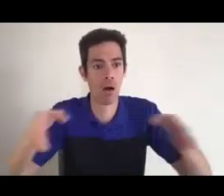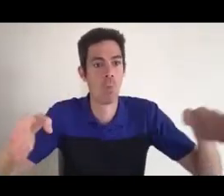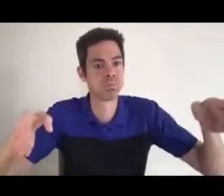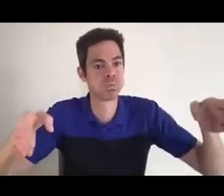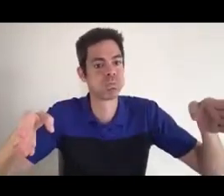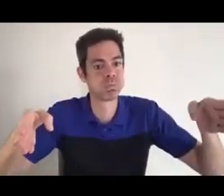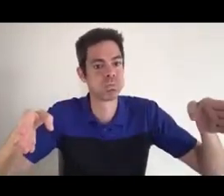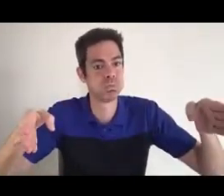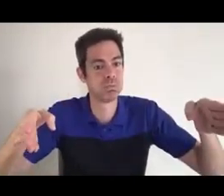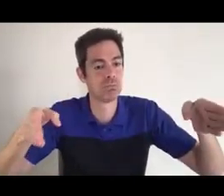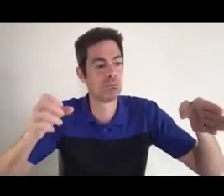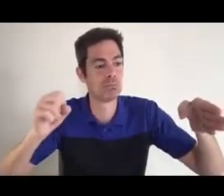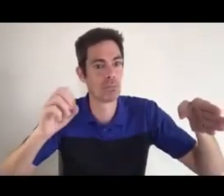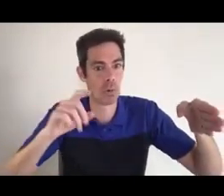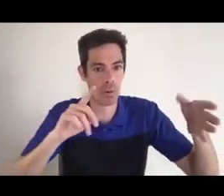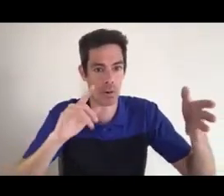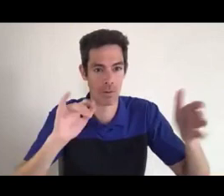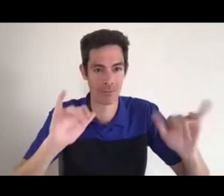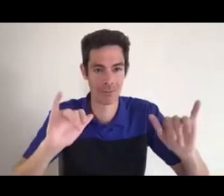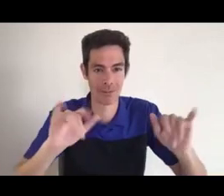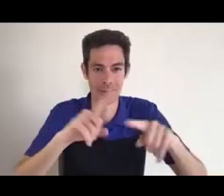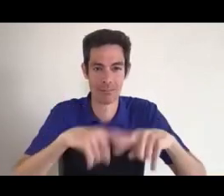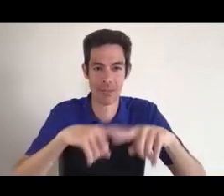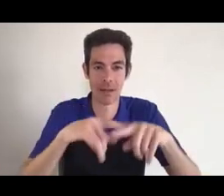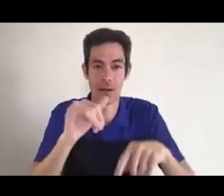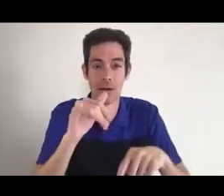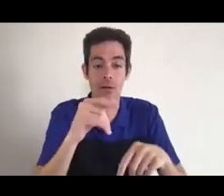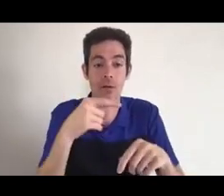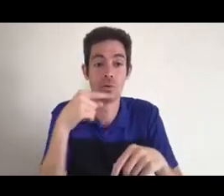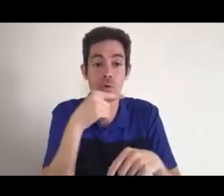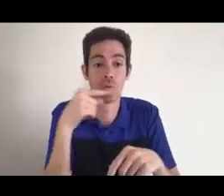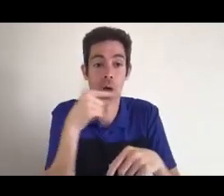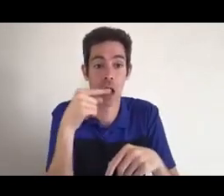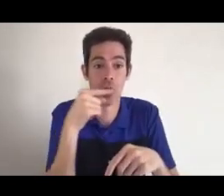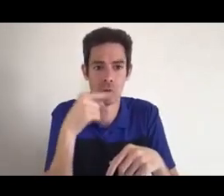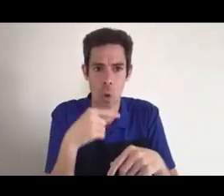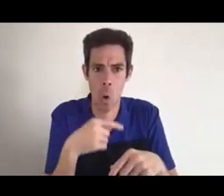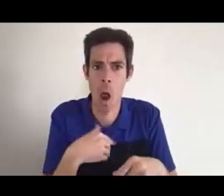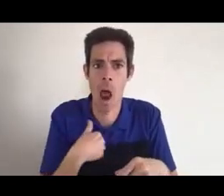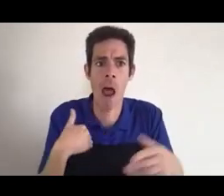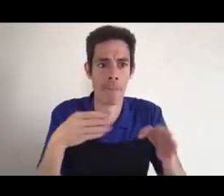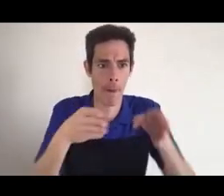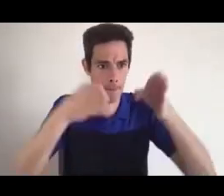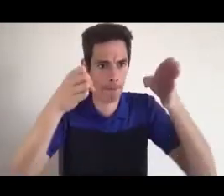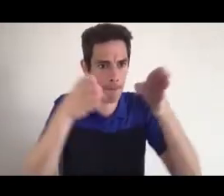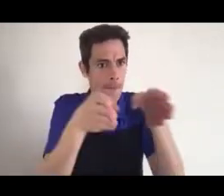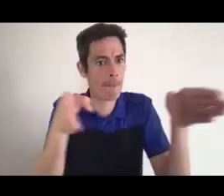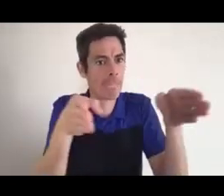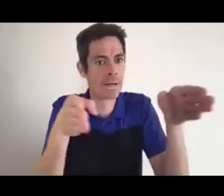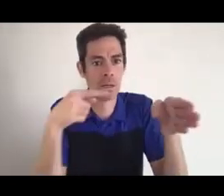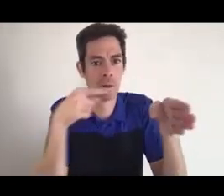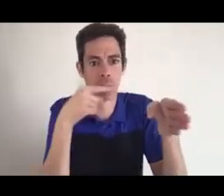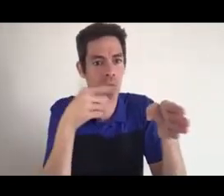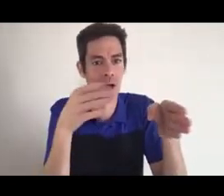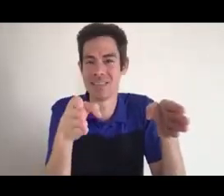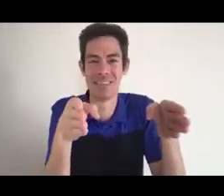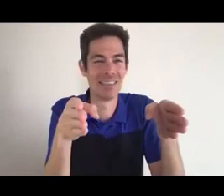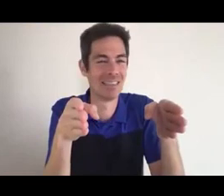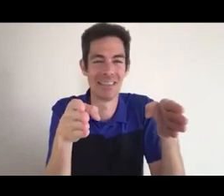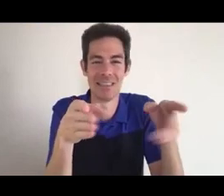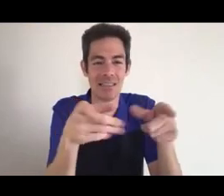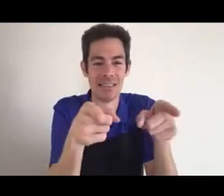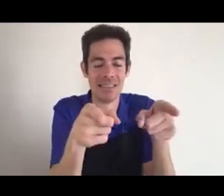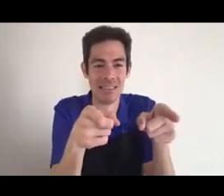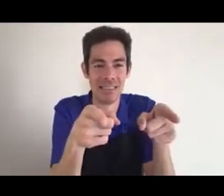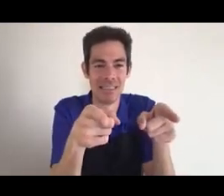shape. If it's a box, you can use this mouth morpheme and hand shape. The toothbrush, you don't want to say you